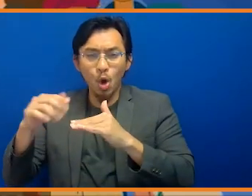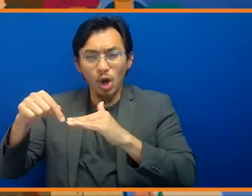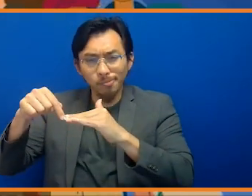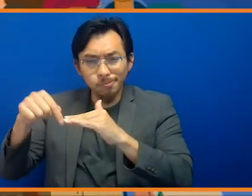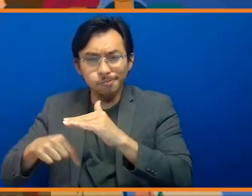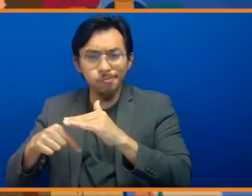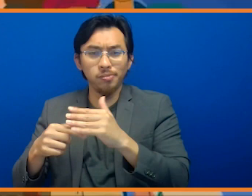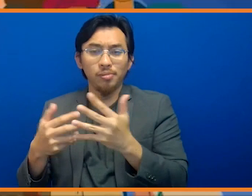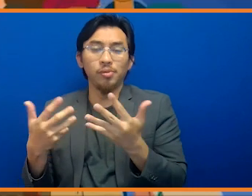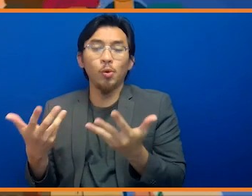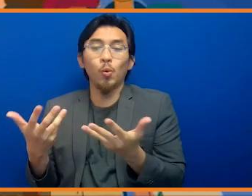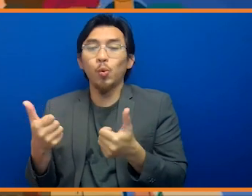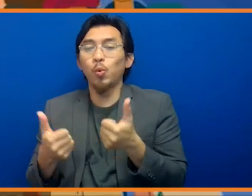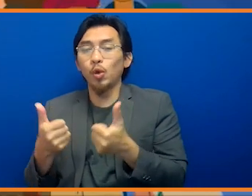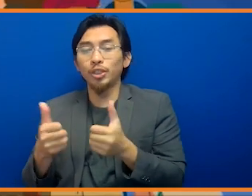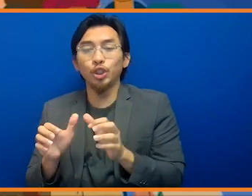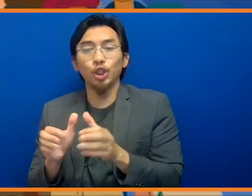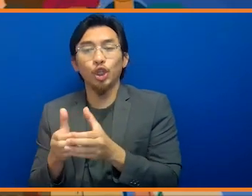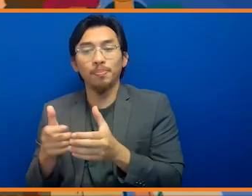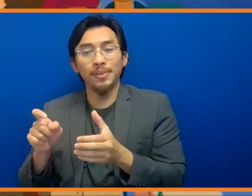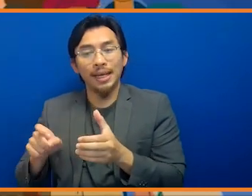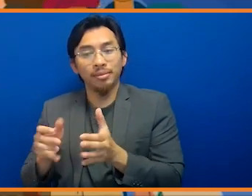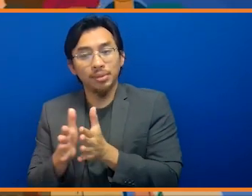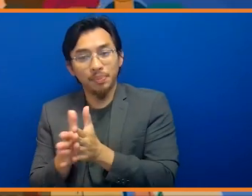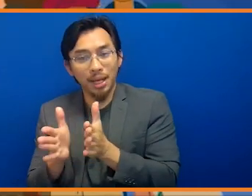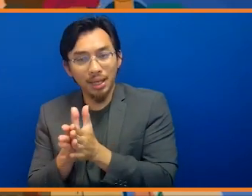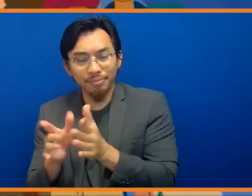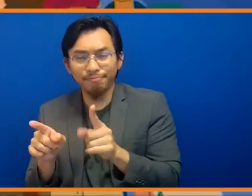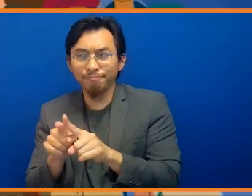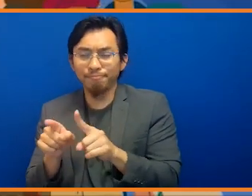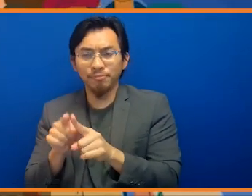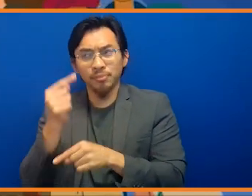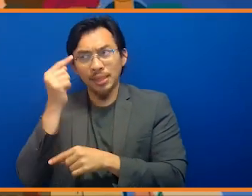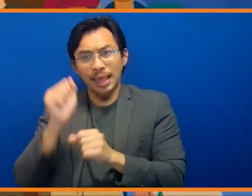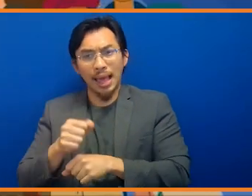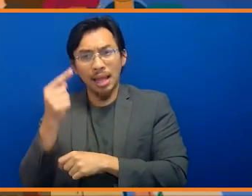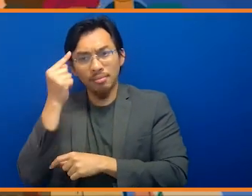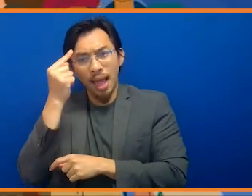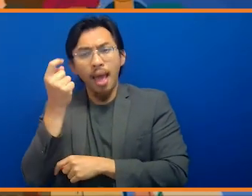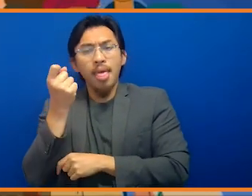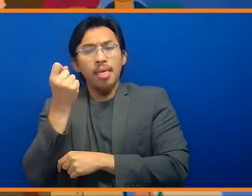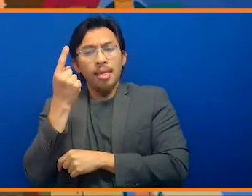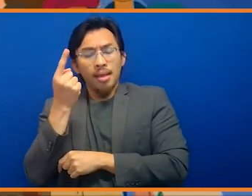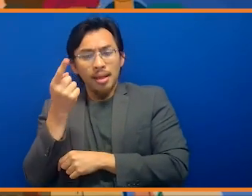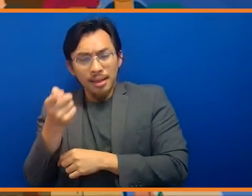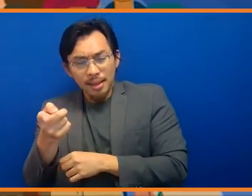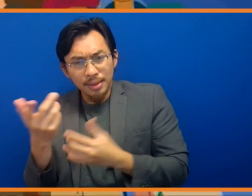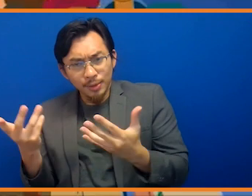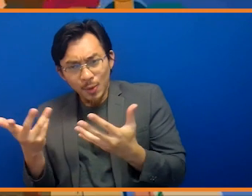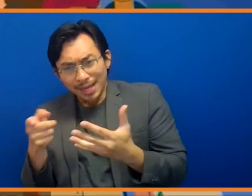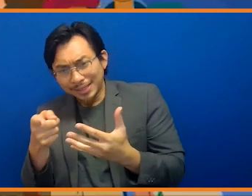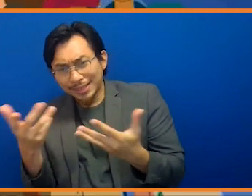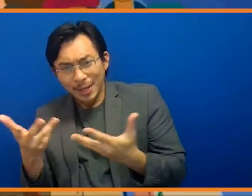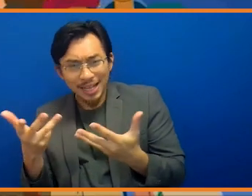which group that we need to explain in a very common sense, such as we can make it